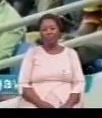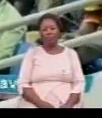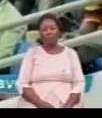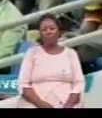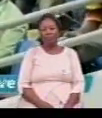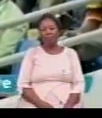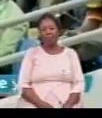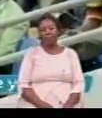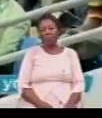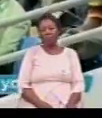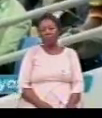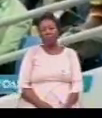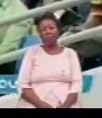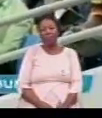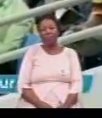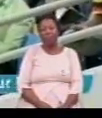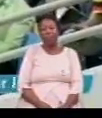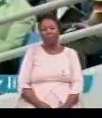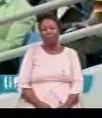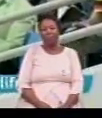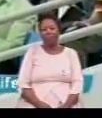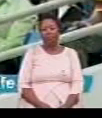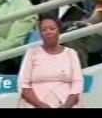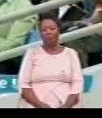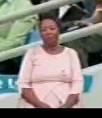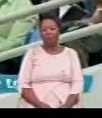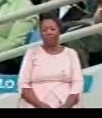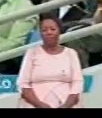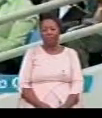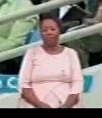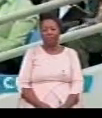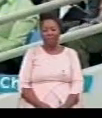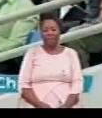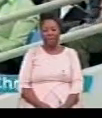Let's quickly attend to all those who have just given their lives to Christ.